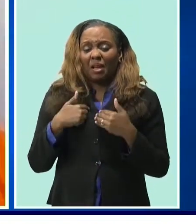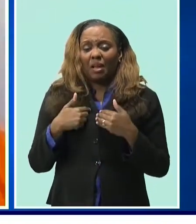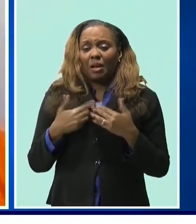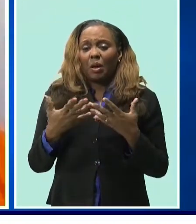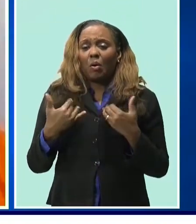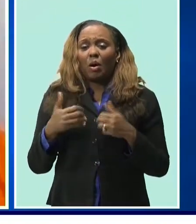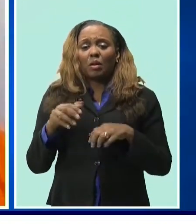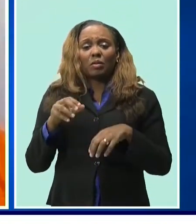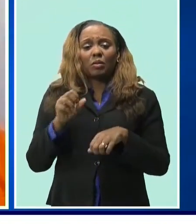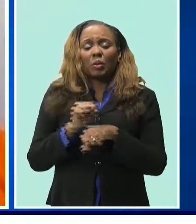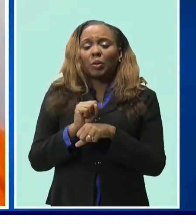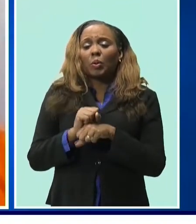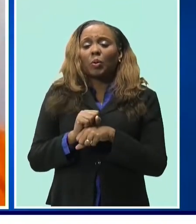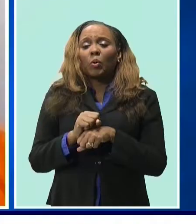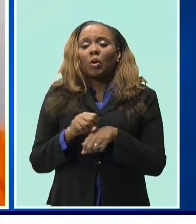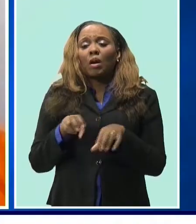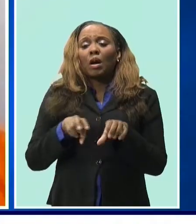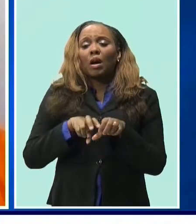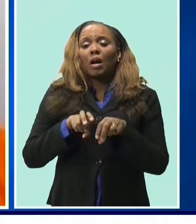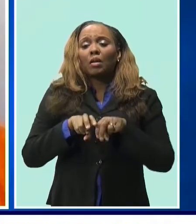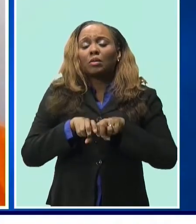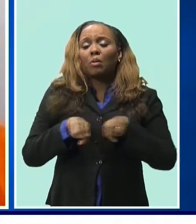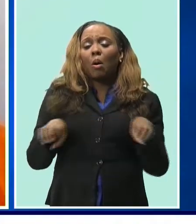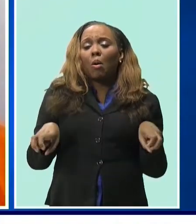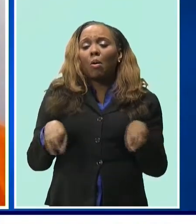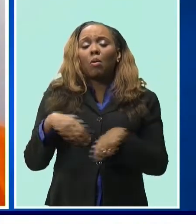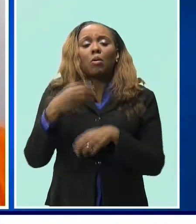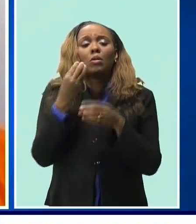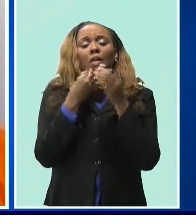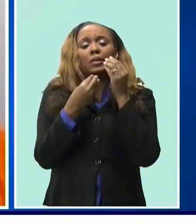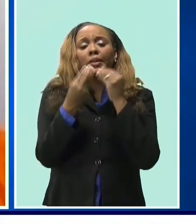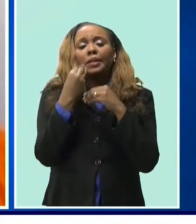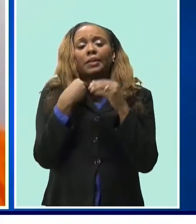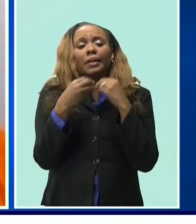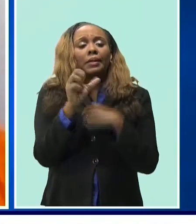couch while snacking and watching TV. So what